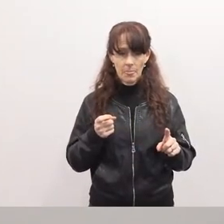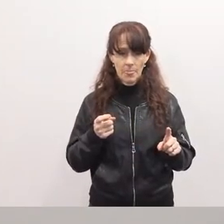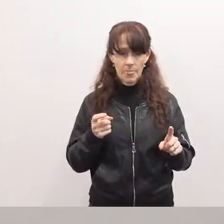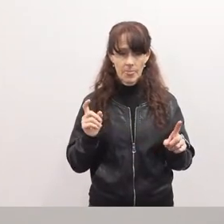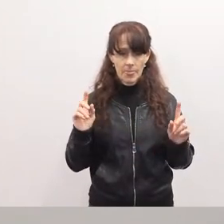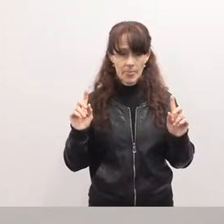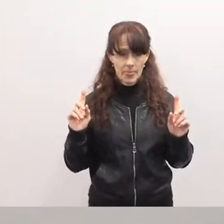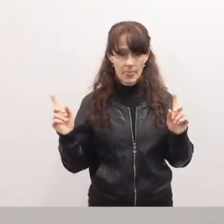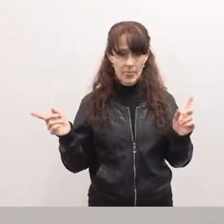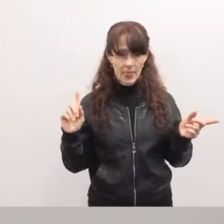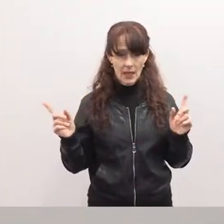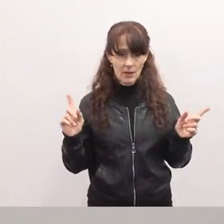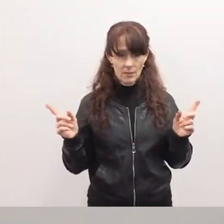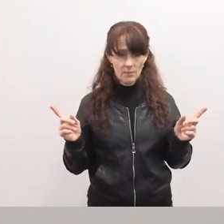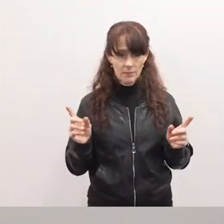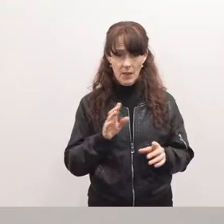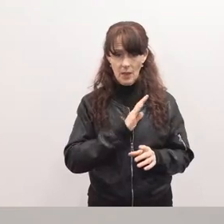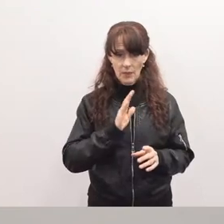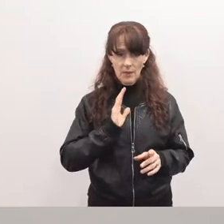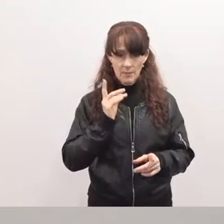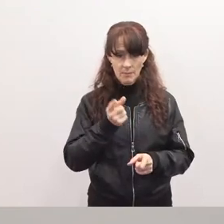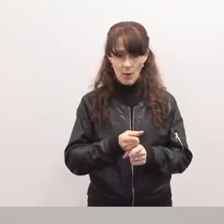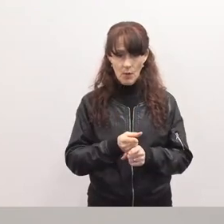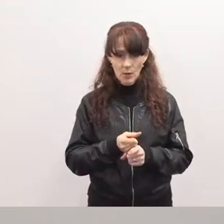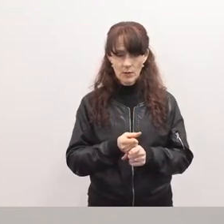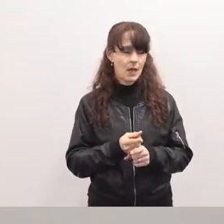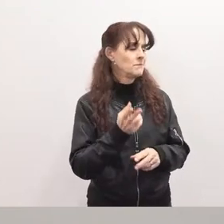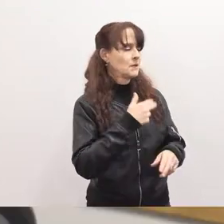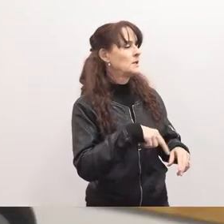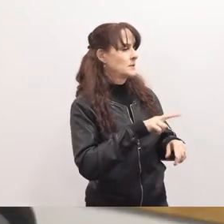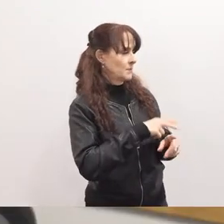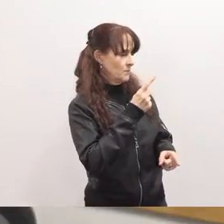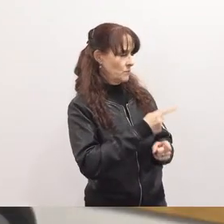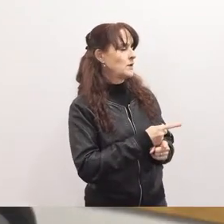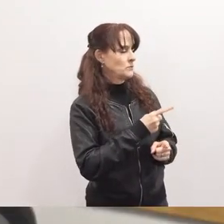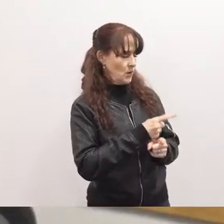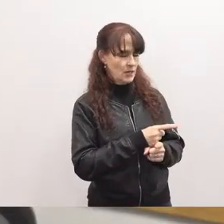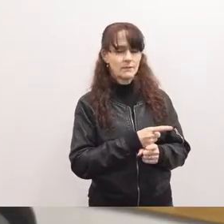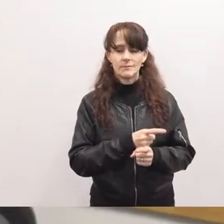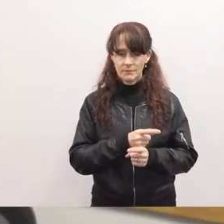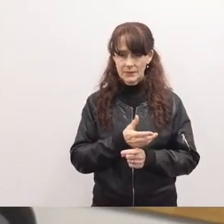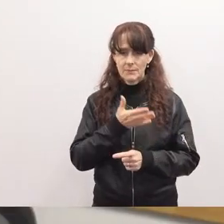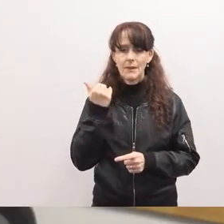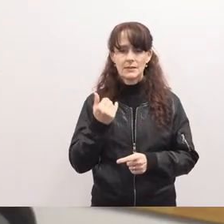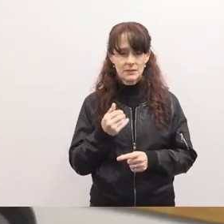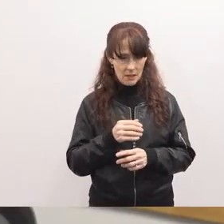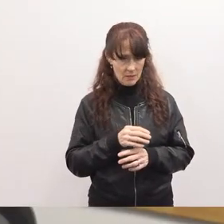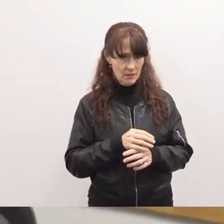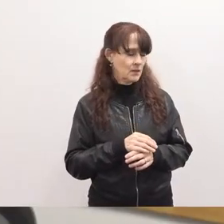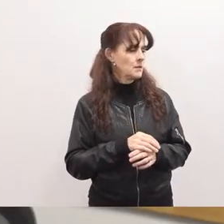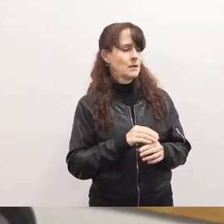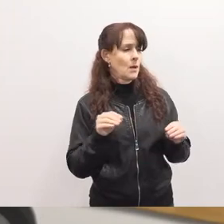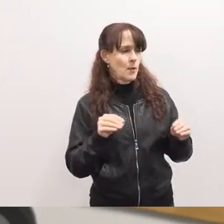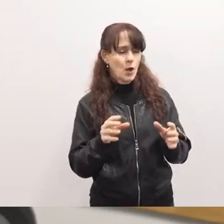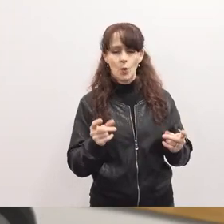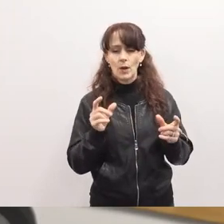from one of us on the board. Yes, typically that's best. To extend time. Yeah, typically that's best to take a motion, a second, and a quick